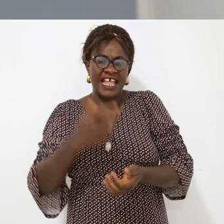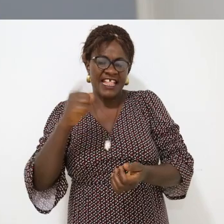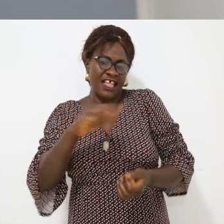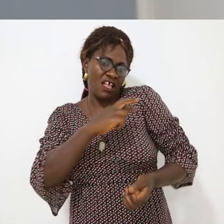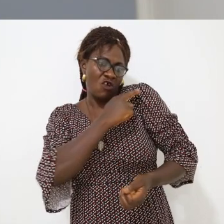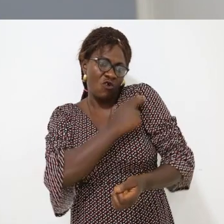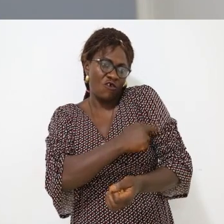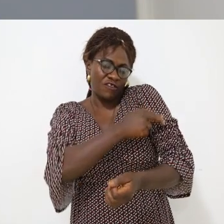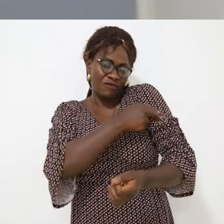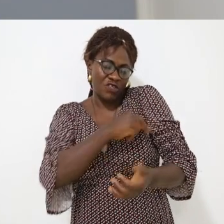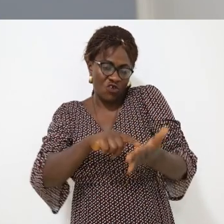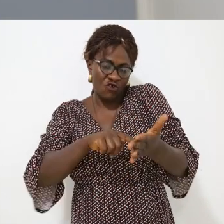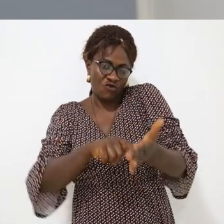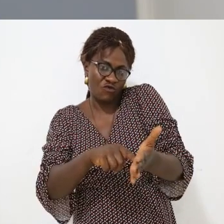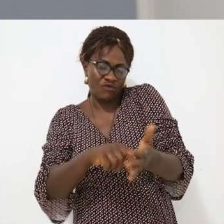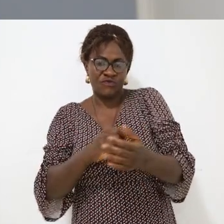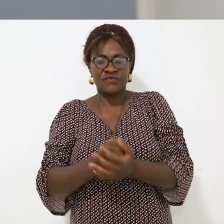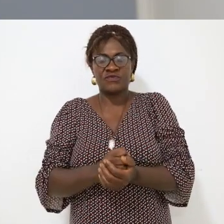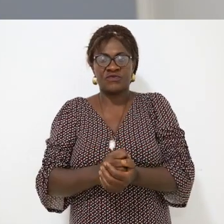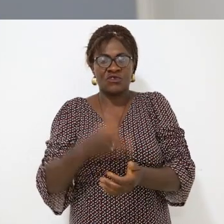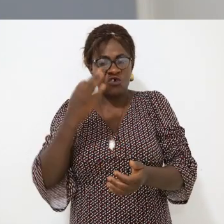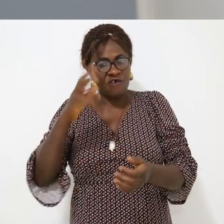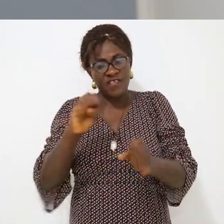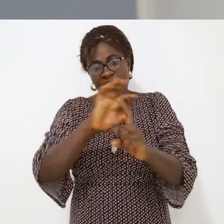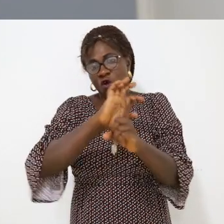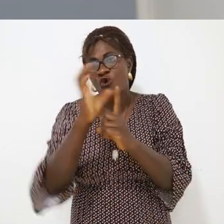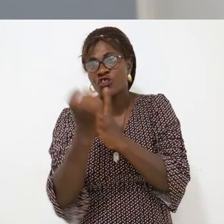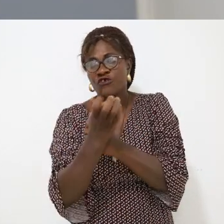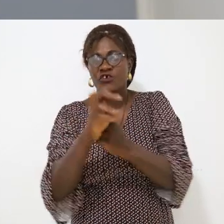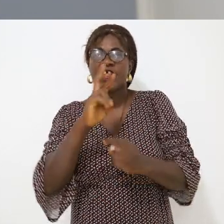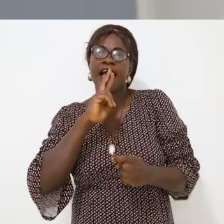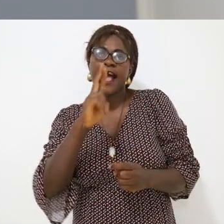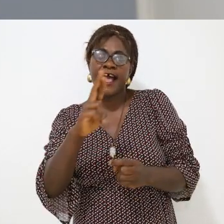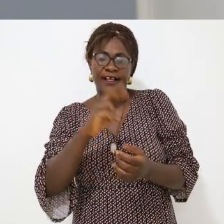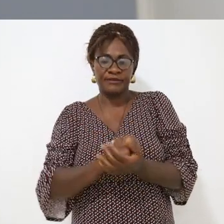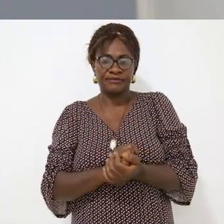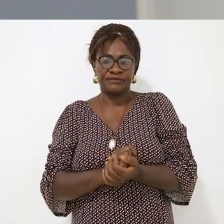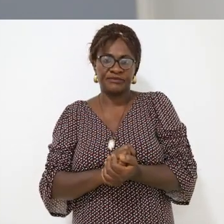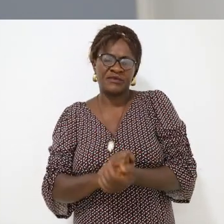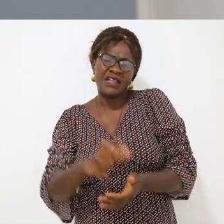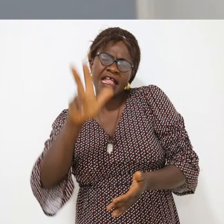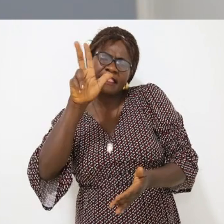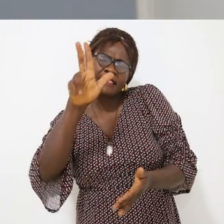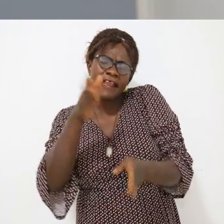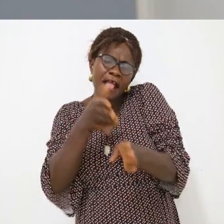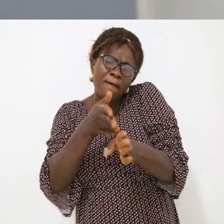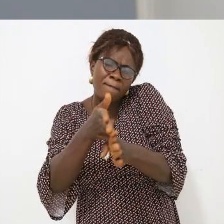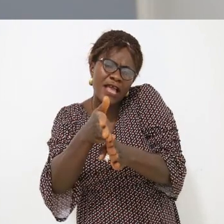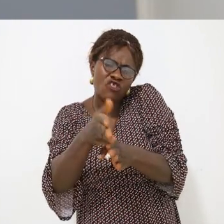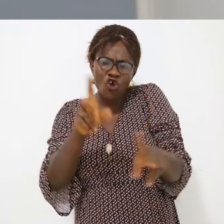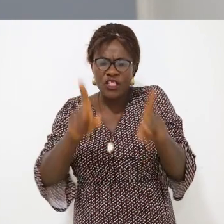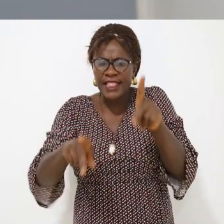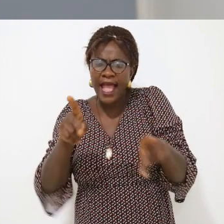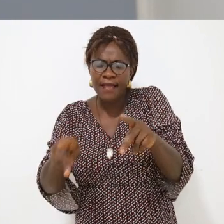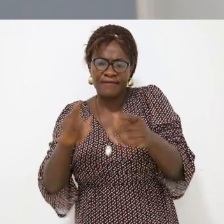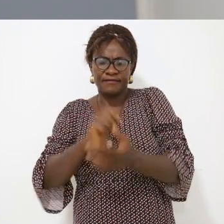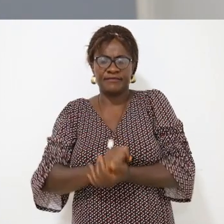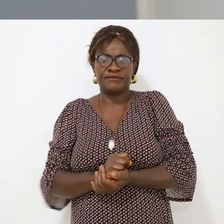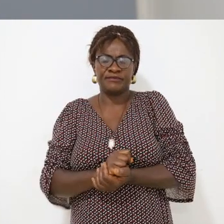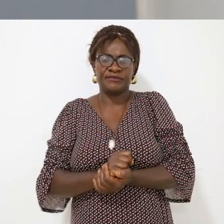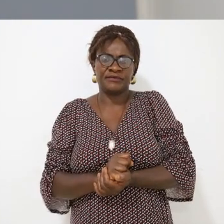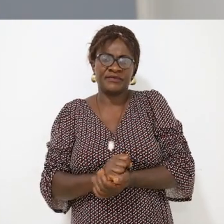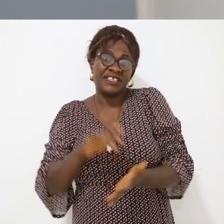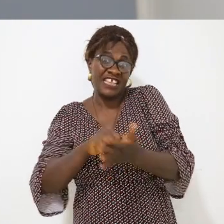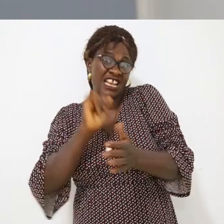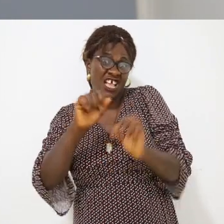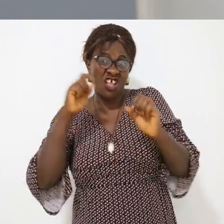The clinical manifestations of this condition are there are three major manifestations which have